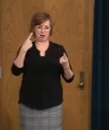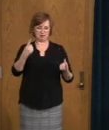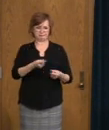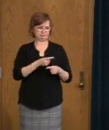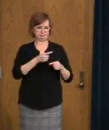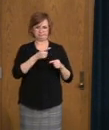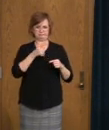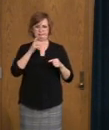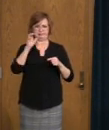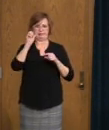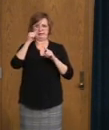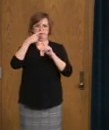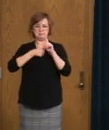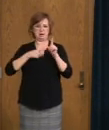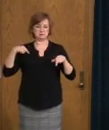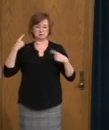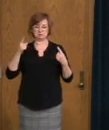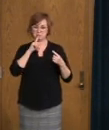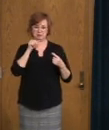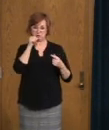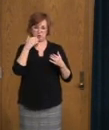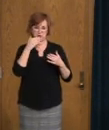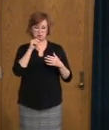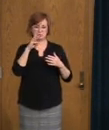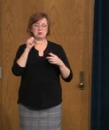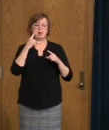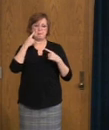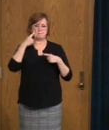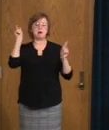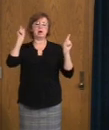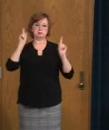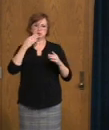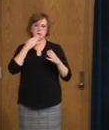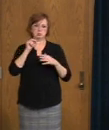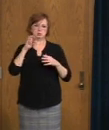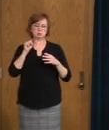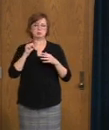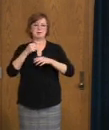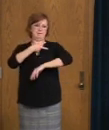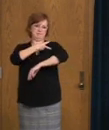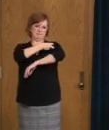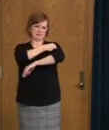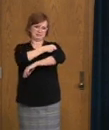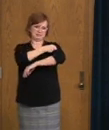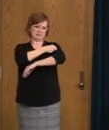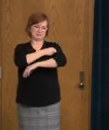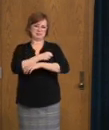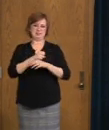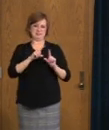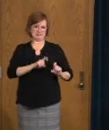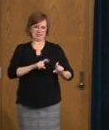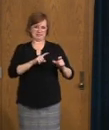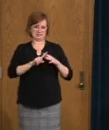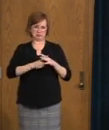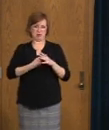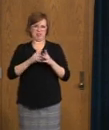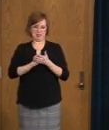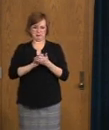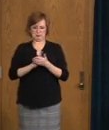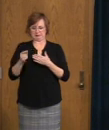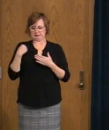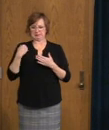talk about the vaccine pilot that was initiated this week in Regina, and it's going very smoothly. By the end of day yesterday, we had vaccinated almost